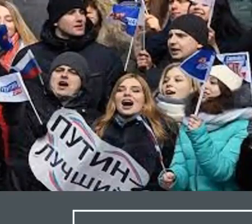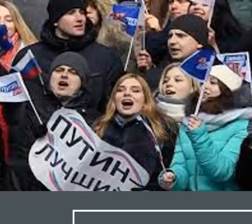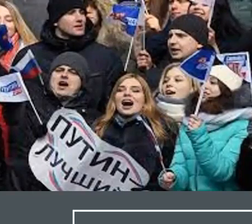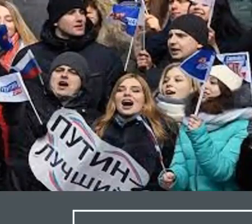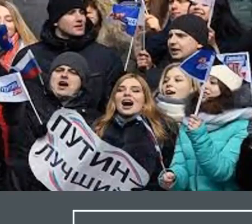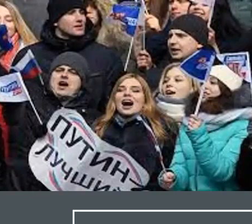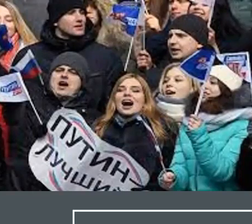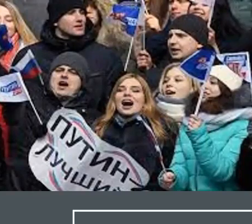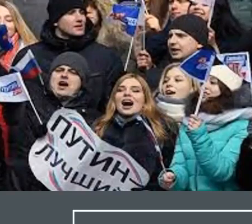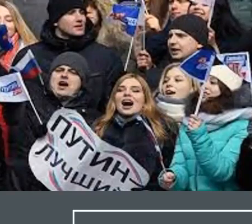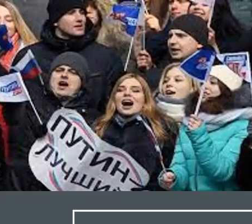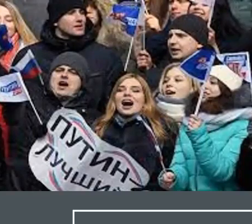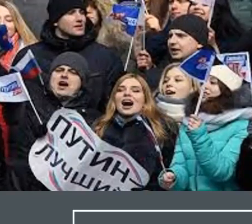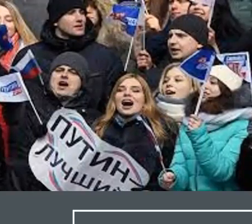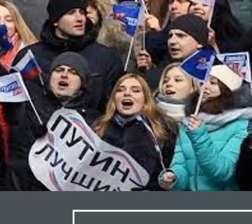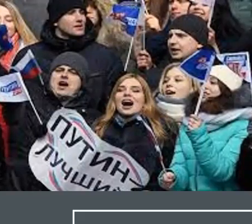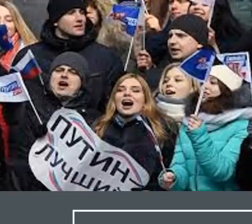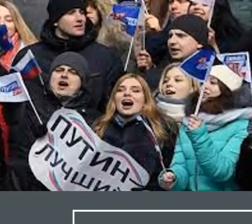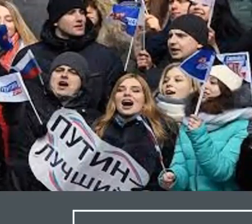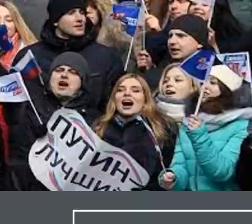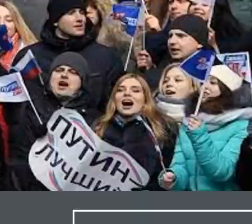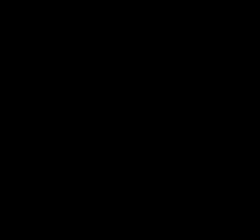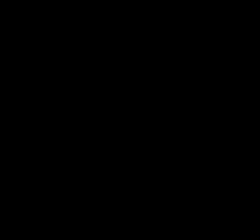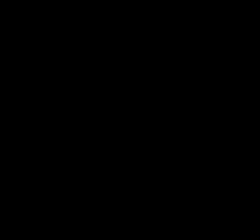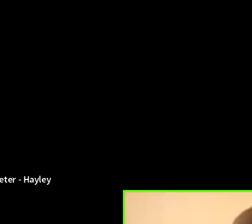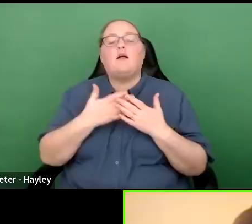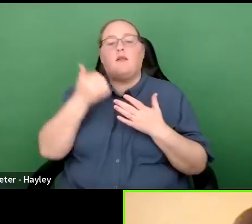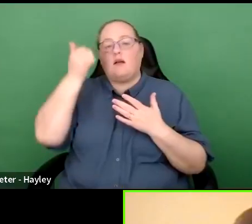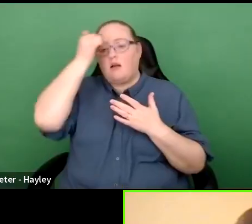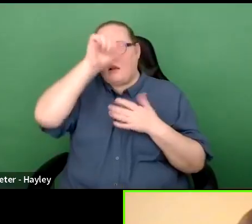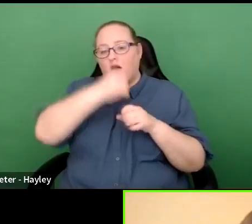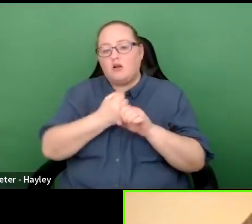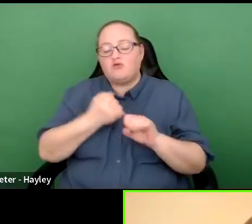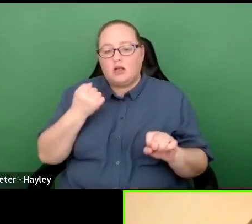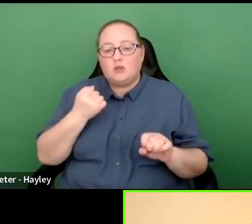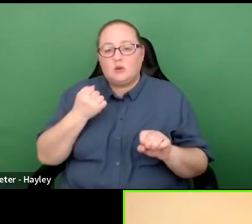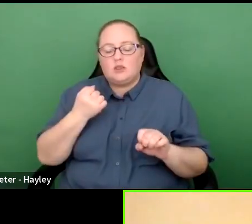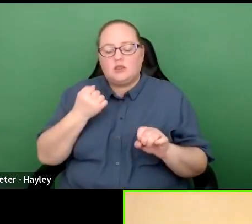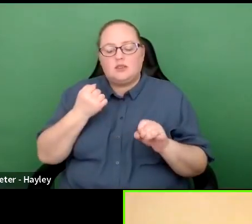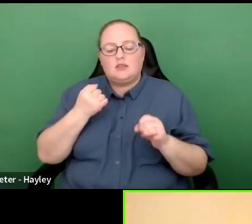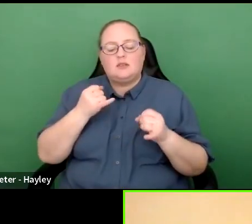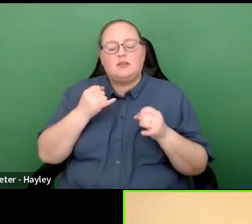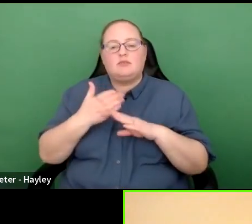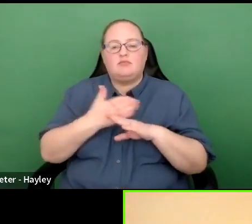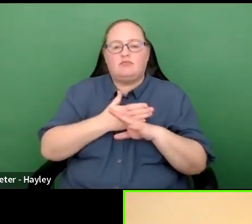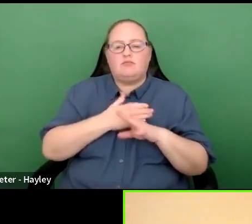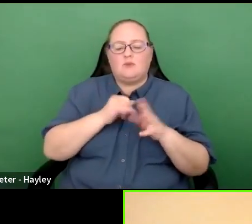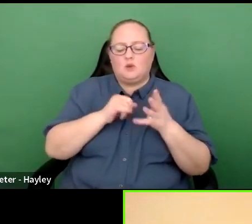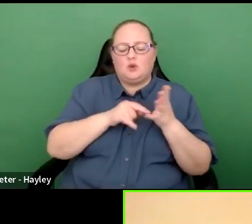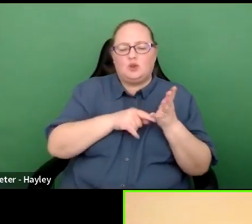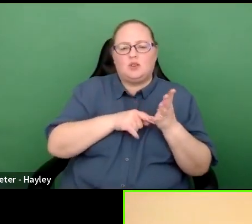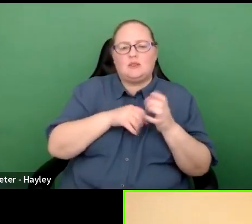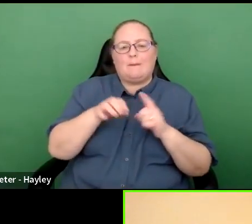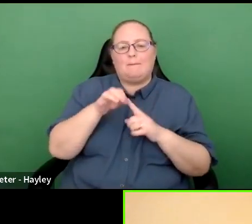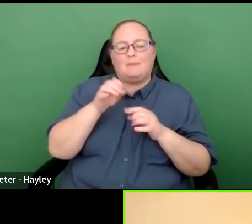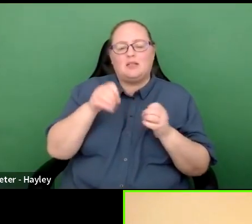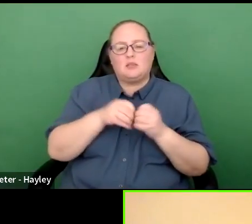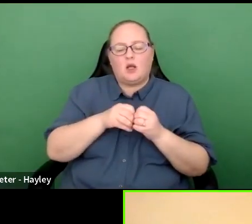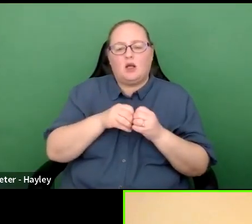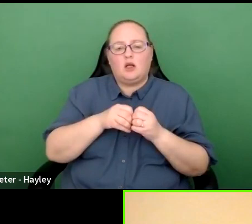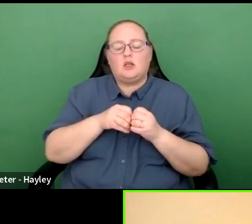graduating from a very, very good elite school in former St. Petersburg, He went to a former St.